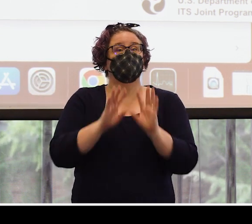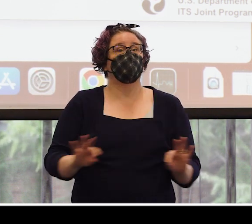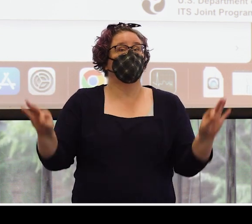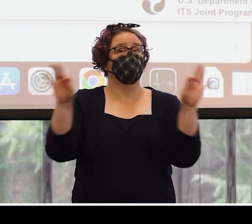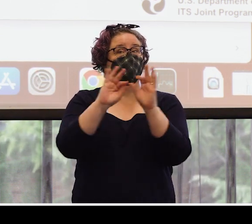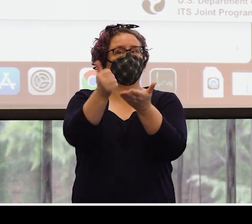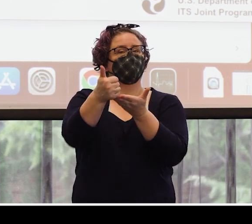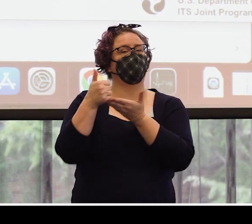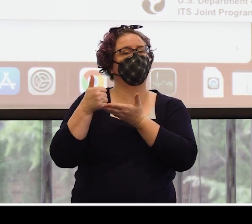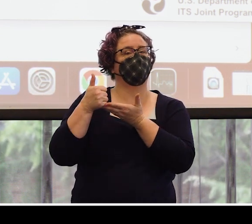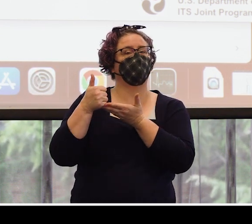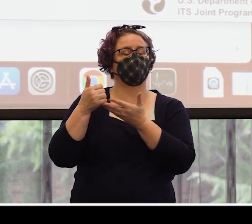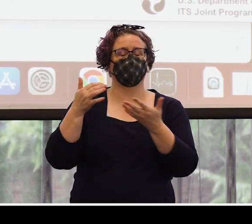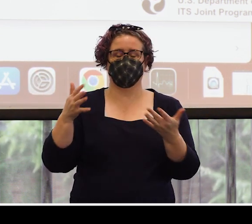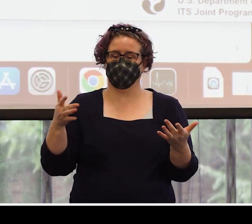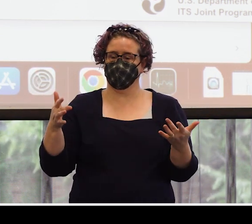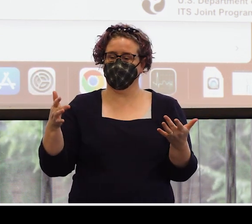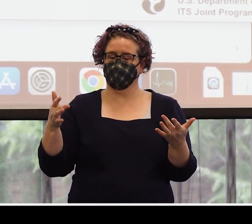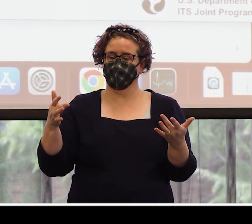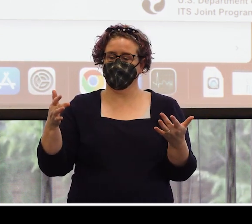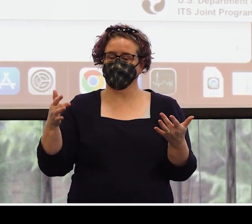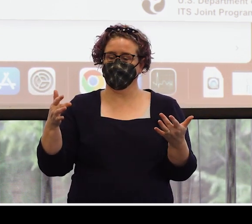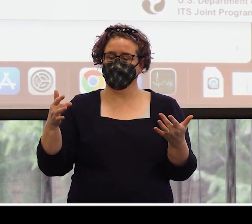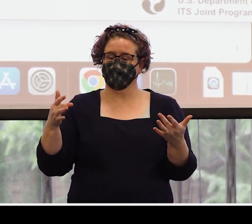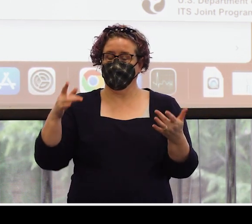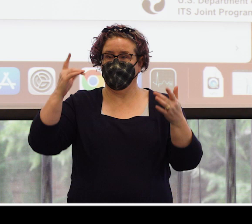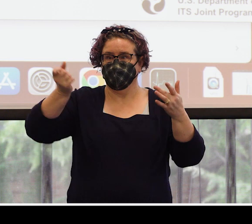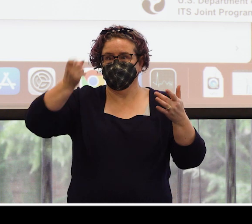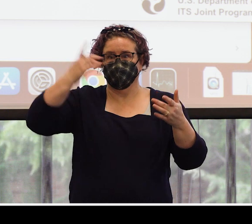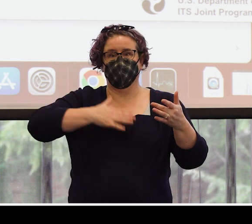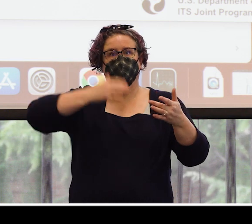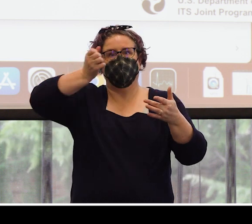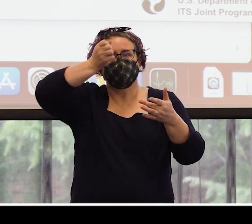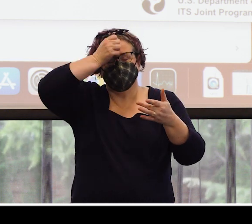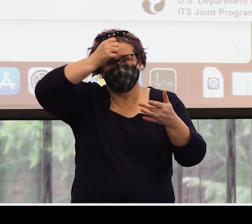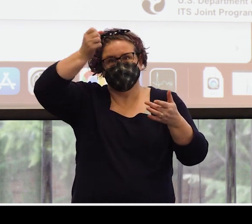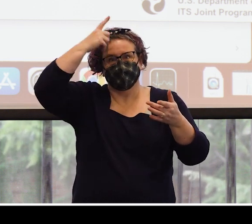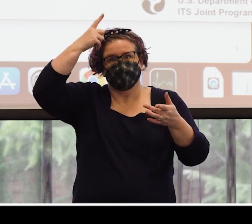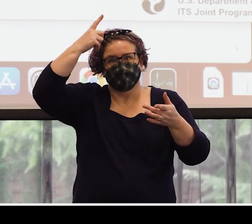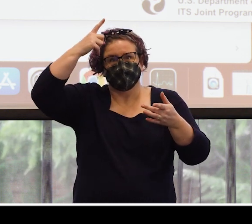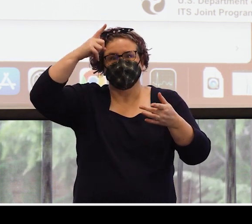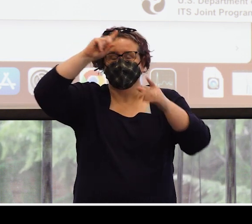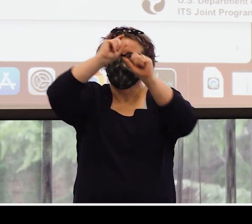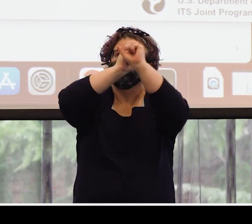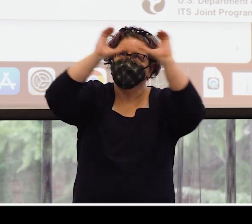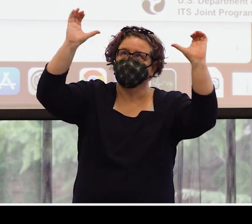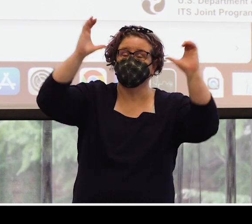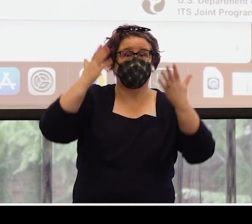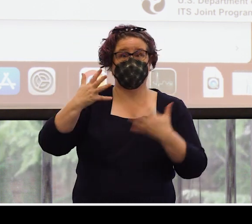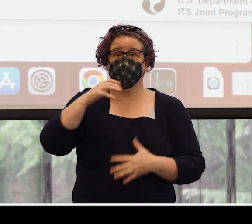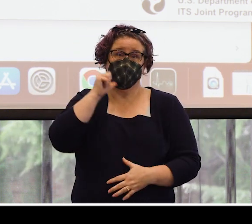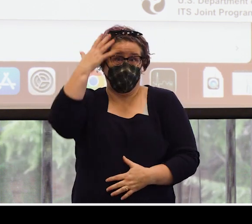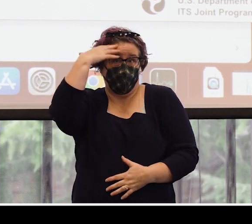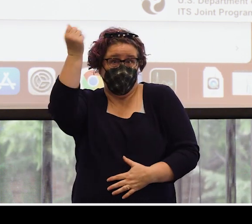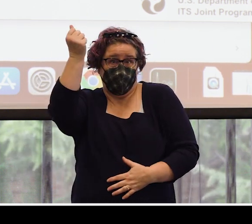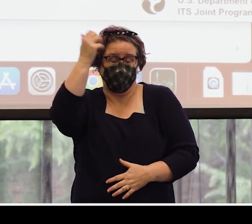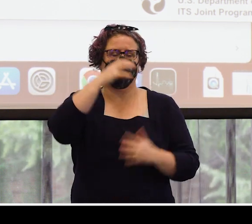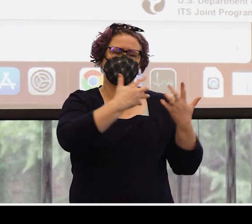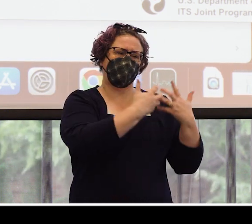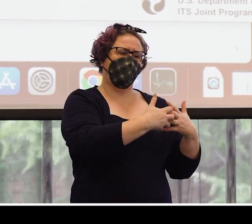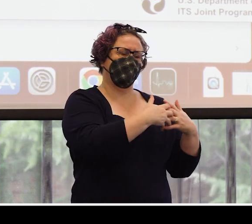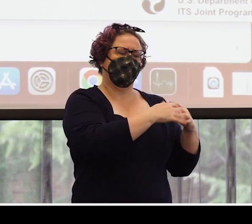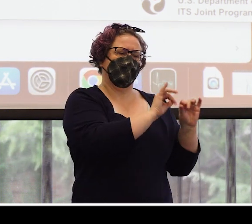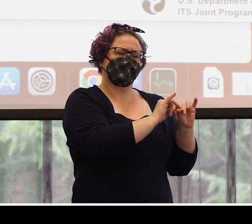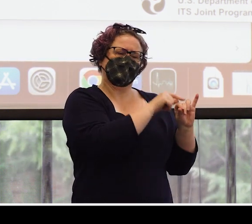importantly, it helps in comprehension, because although I might not memorize that mechanical engineering building